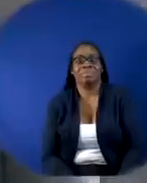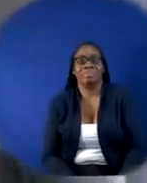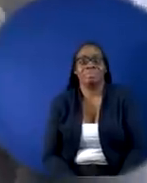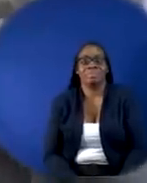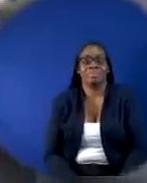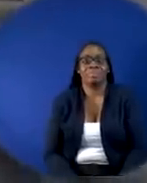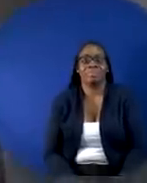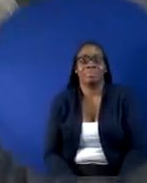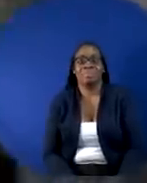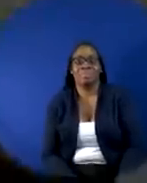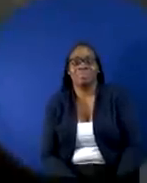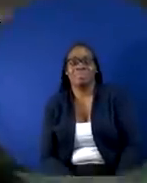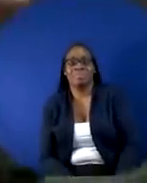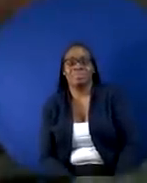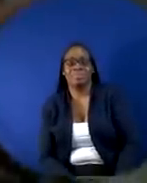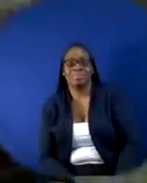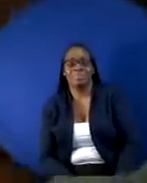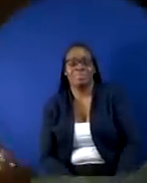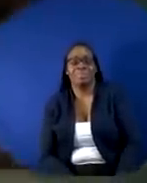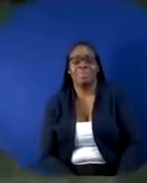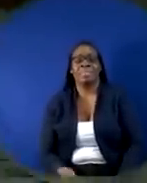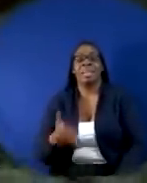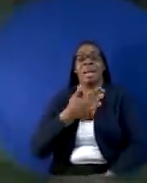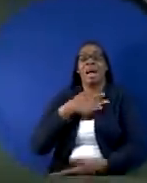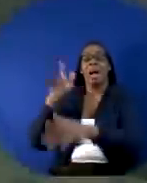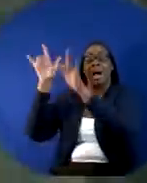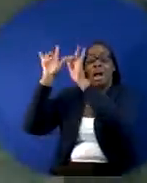Bless you, Lance. Oh, I bless you, Lance. Love you.